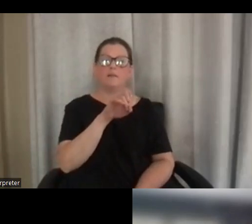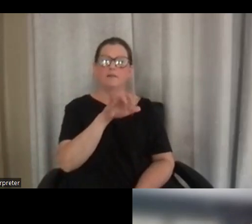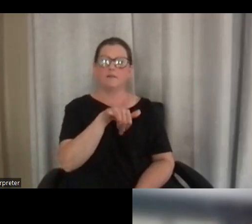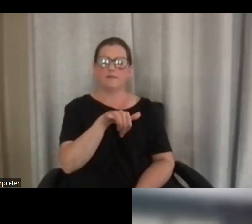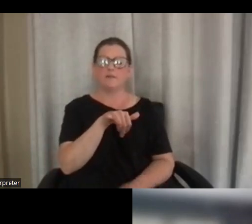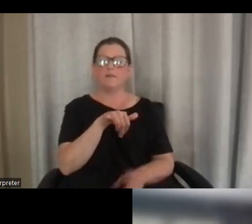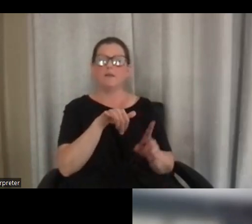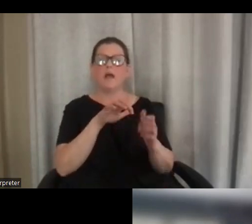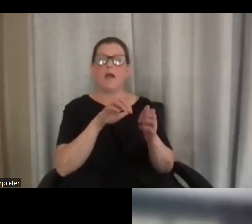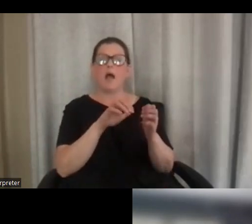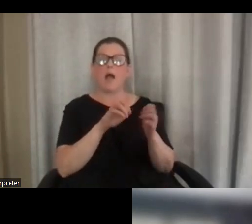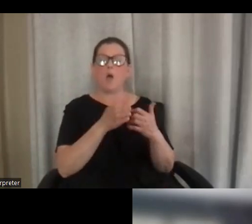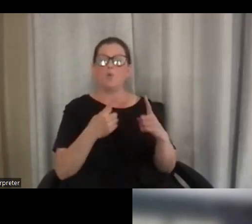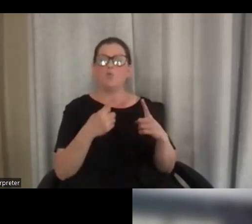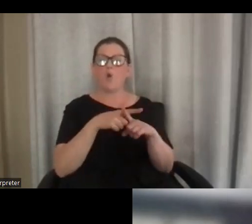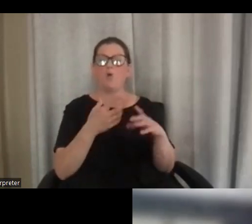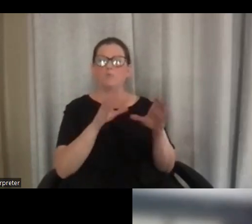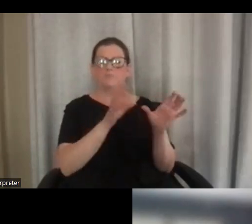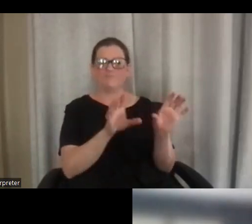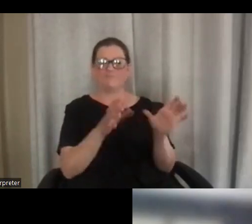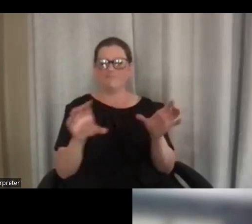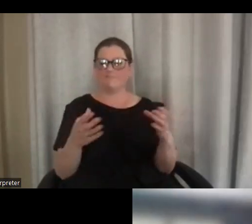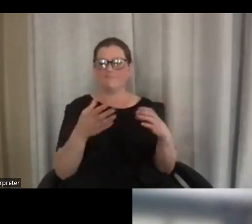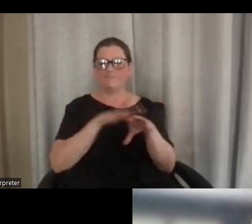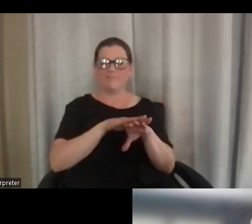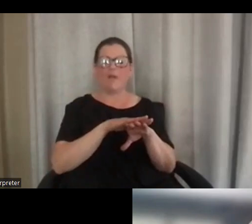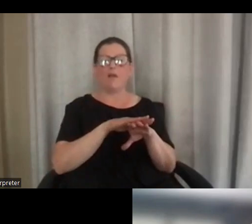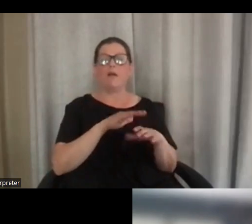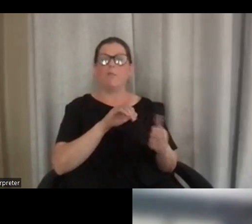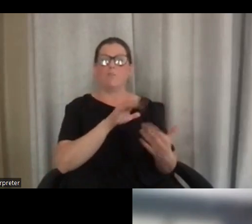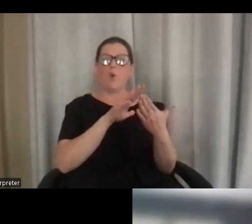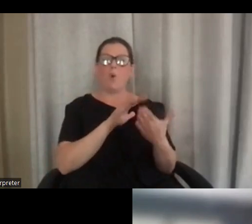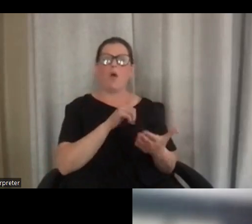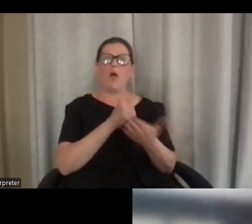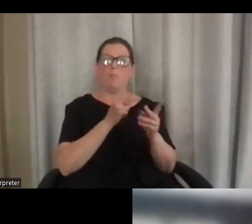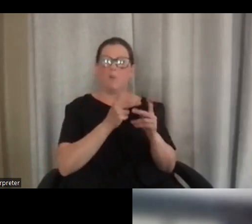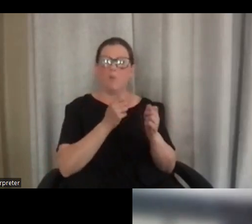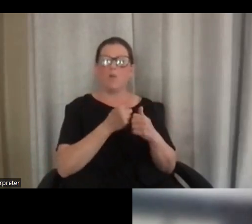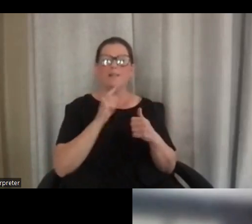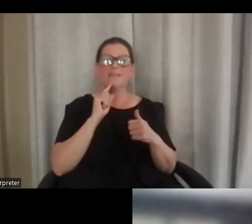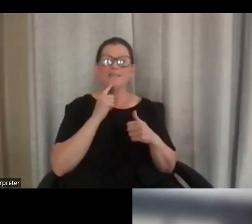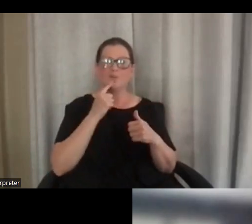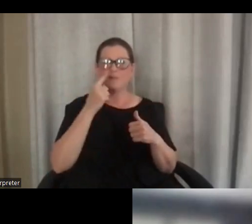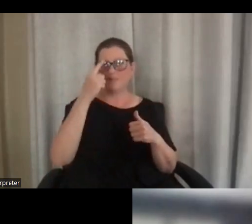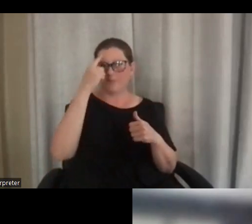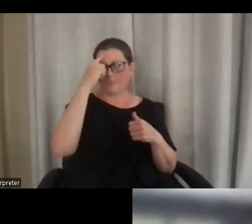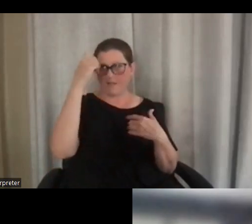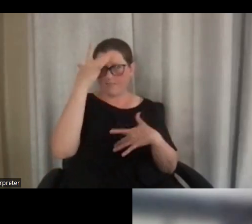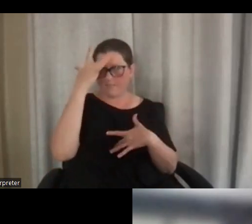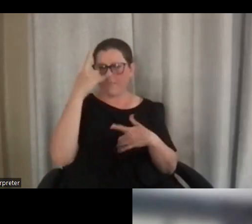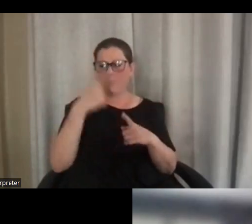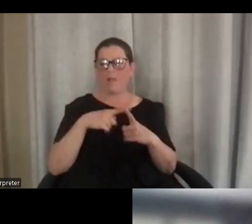cross-sector approaches help in supporting individuals with serious mental illness or children with serious emotional